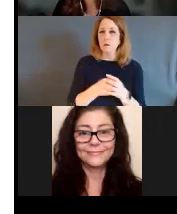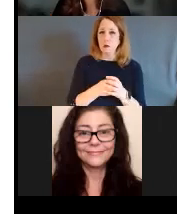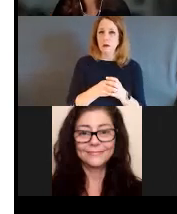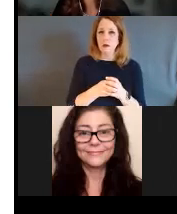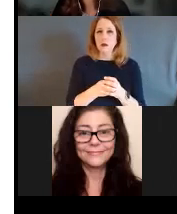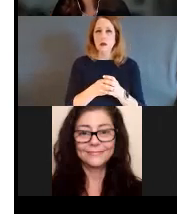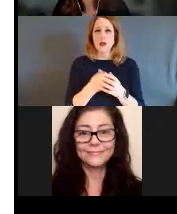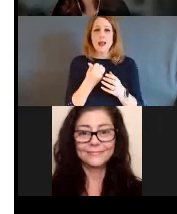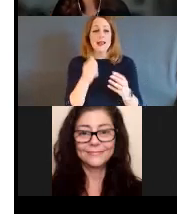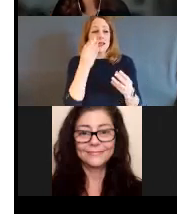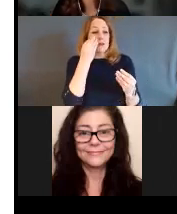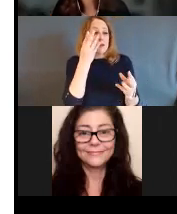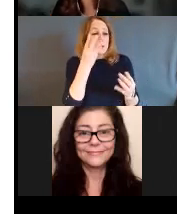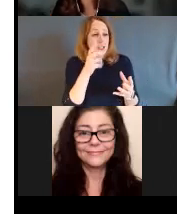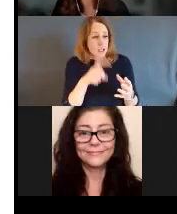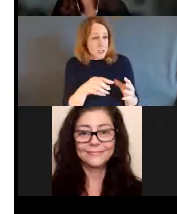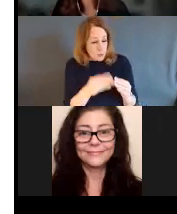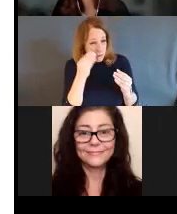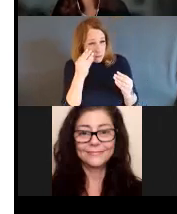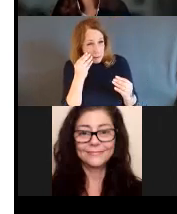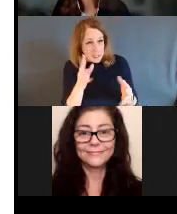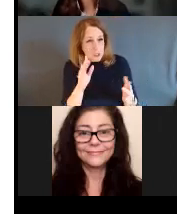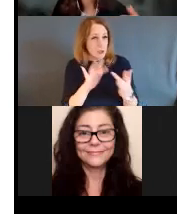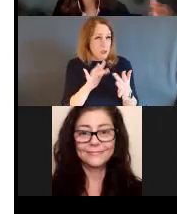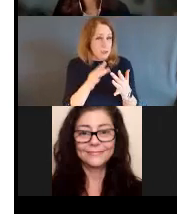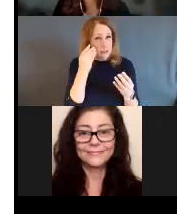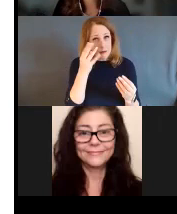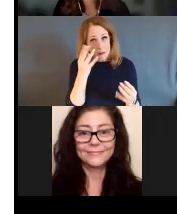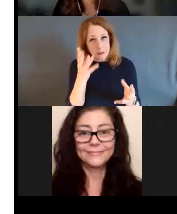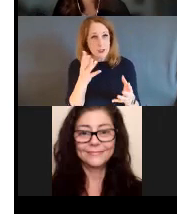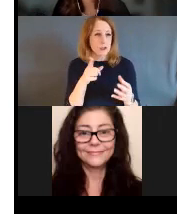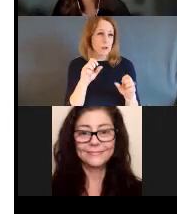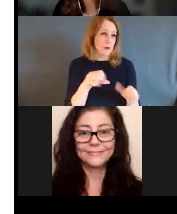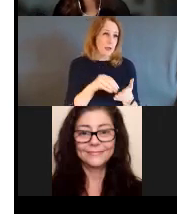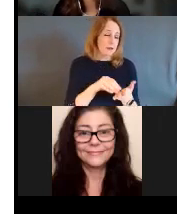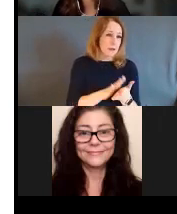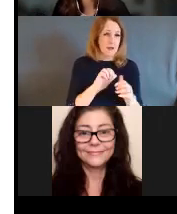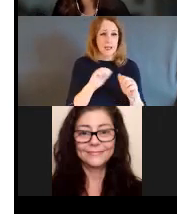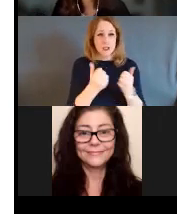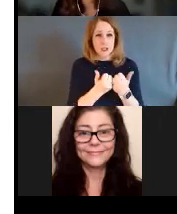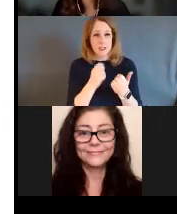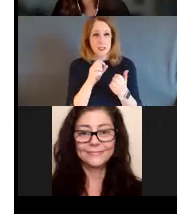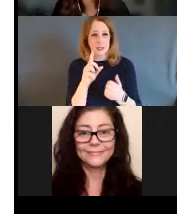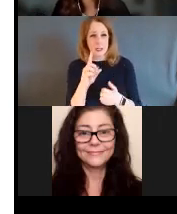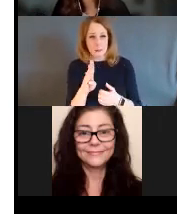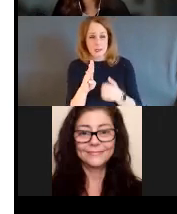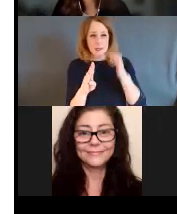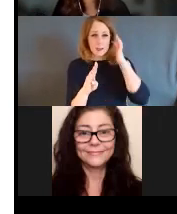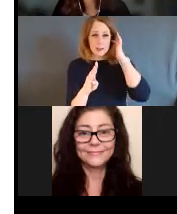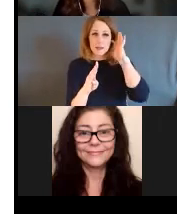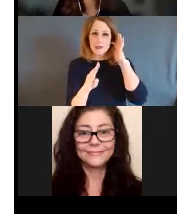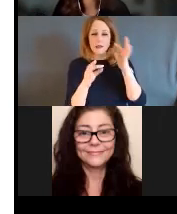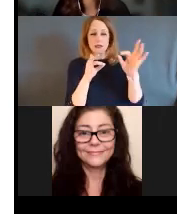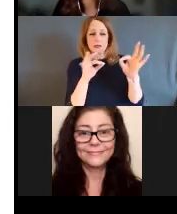any information that you need from them, such as contact information, so you can put that into the agency database, explaining to them that that's what